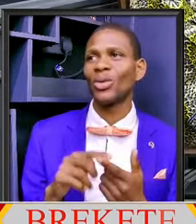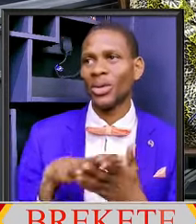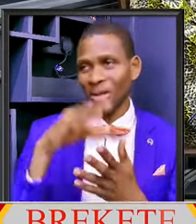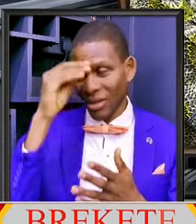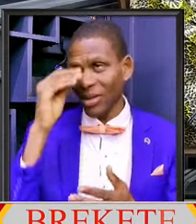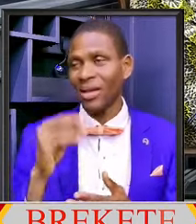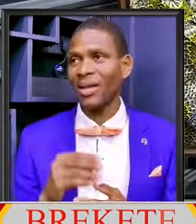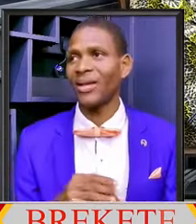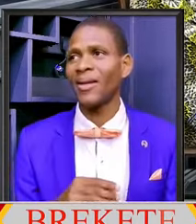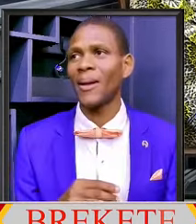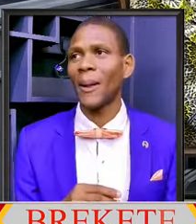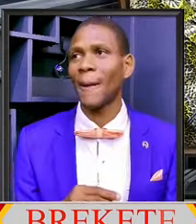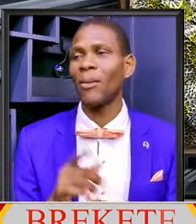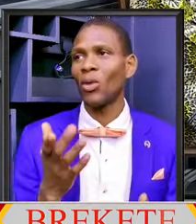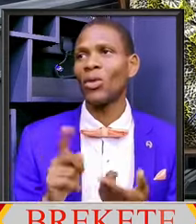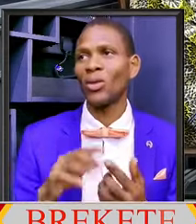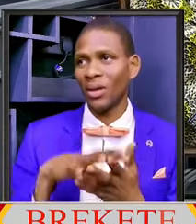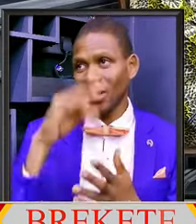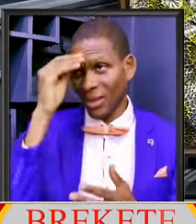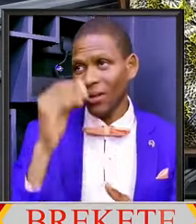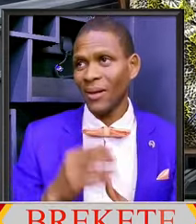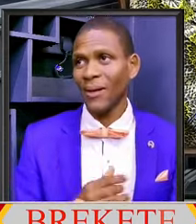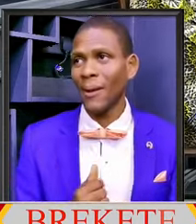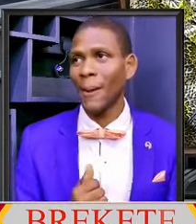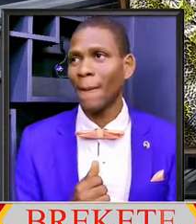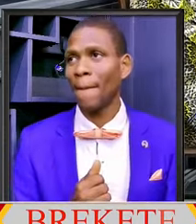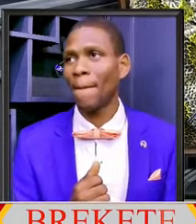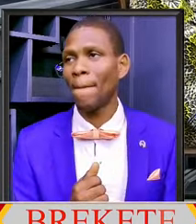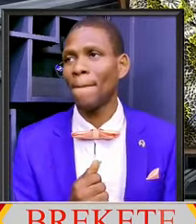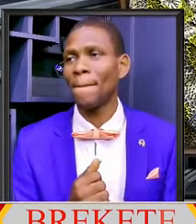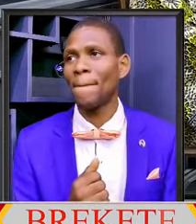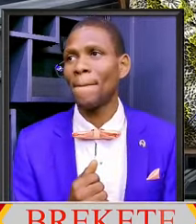learn? Yes, sir. You want to learn? Yes, sir.